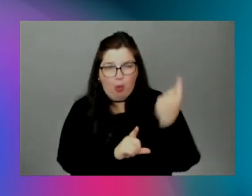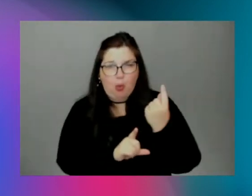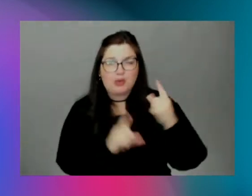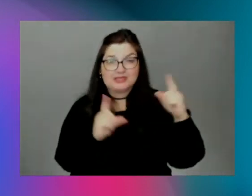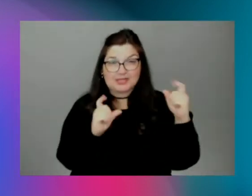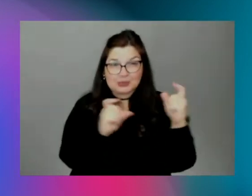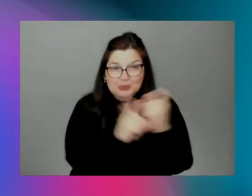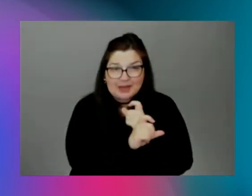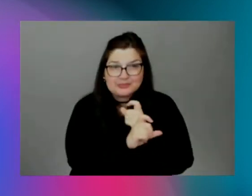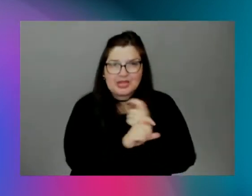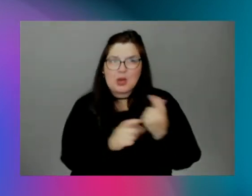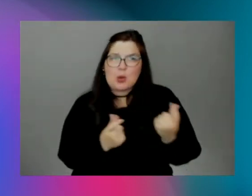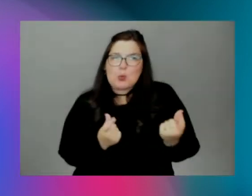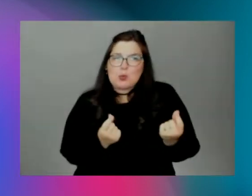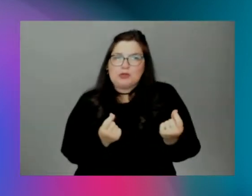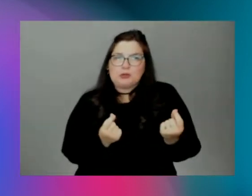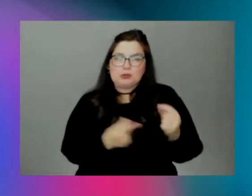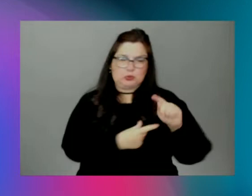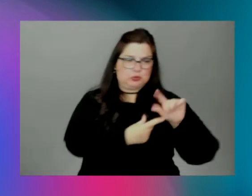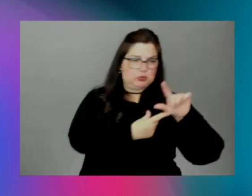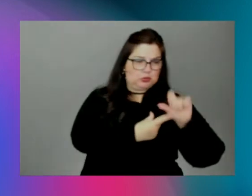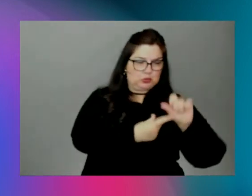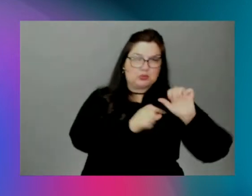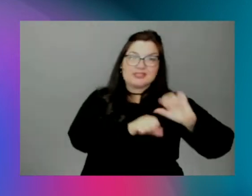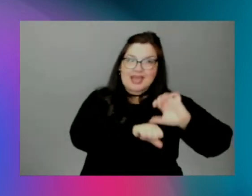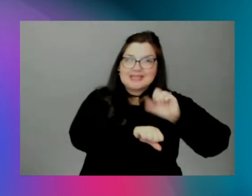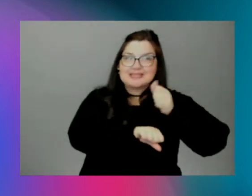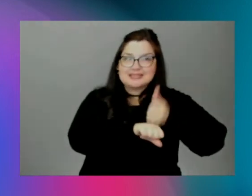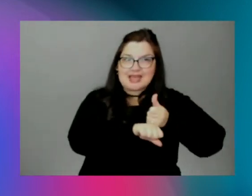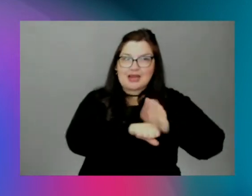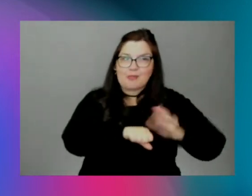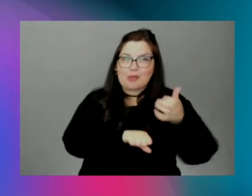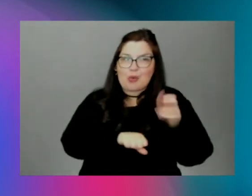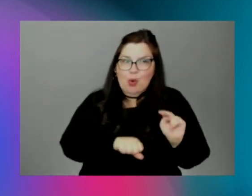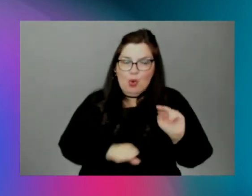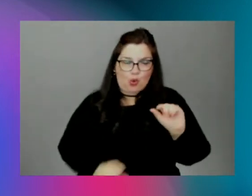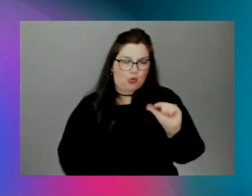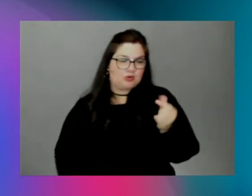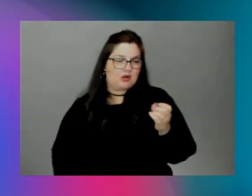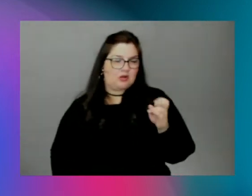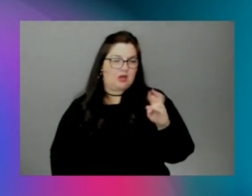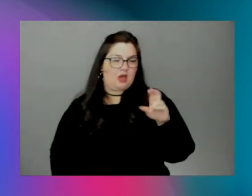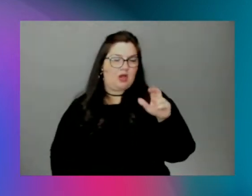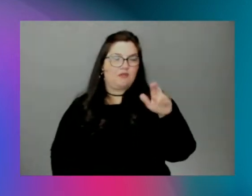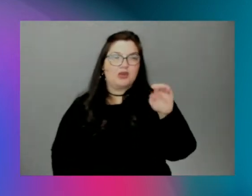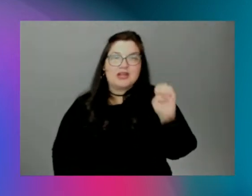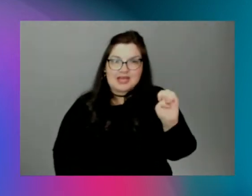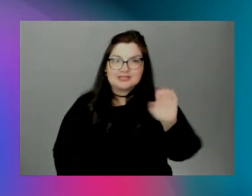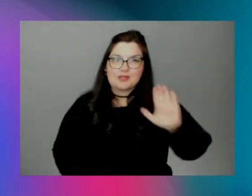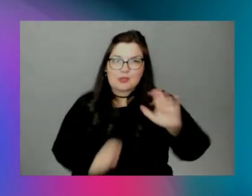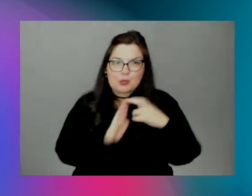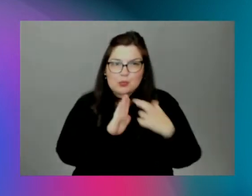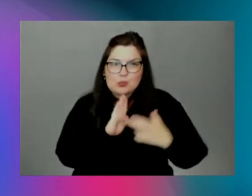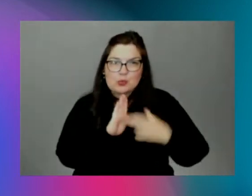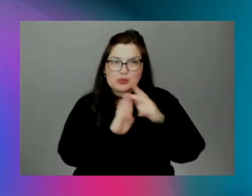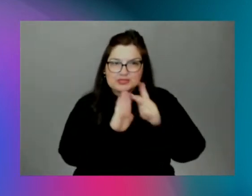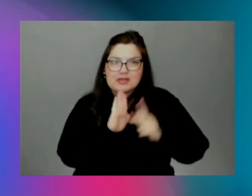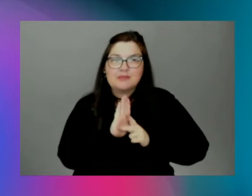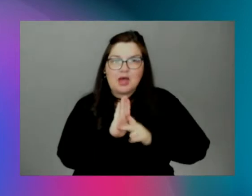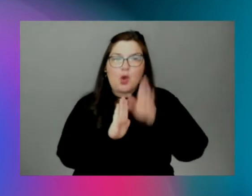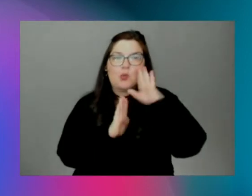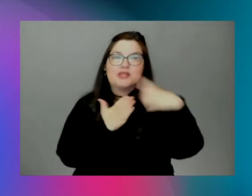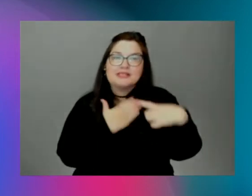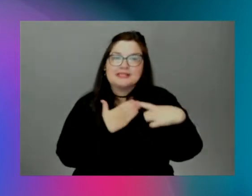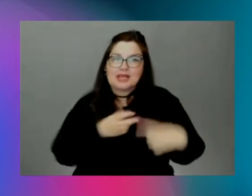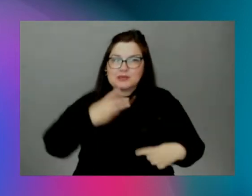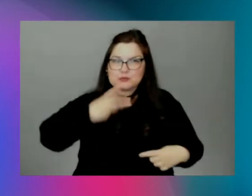we have tools where they can set up the governance, right? One of the tools which we are going to talk today is AWS Config. They can go to